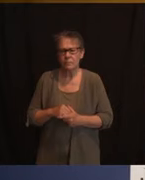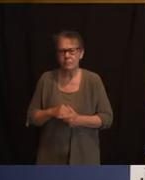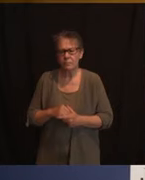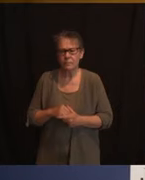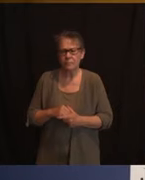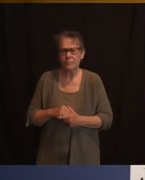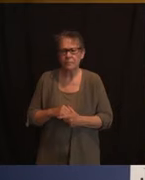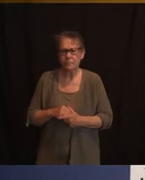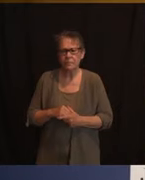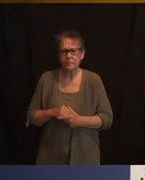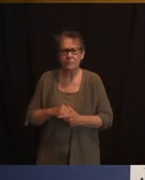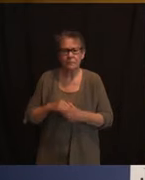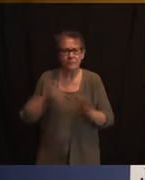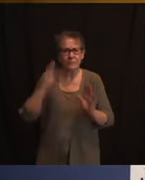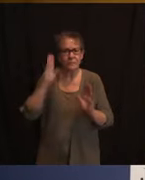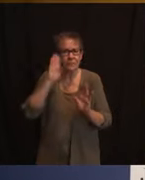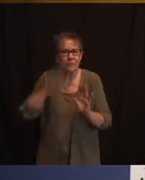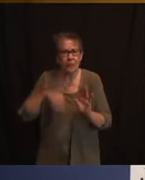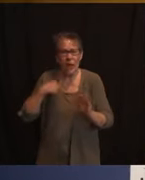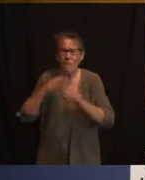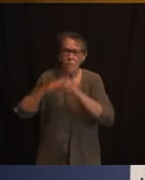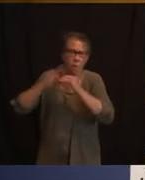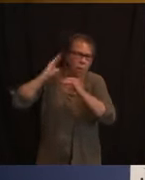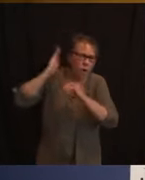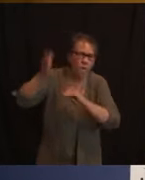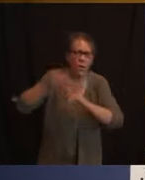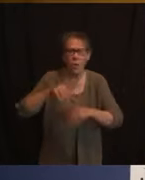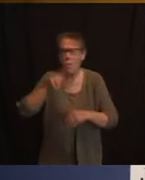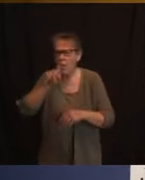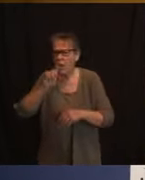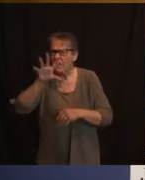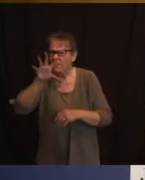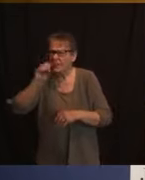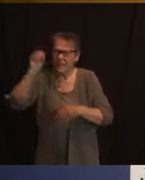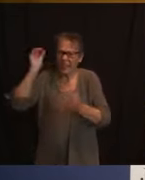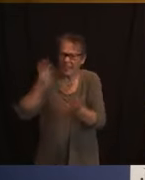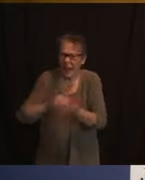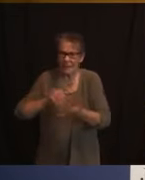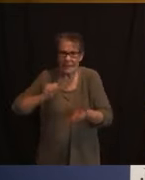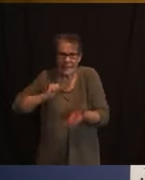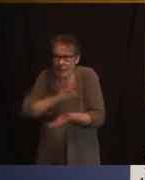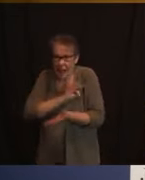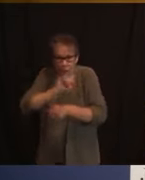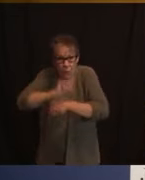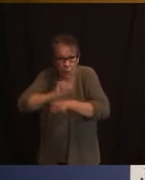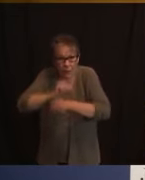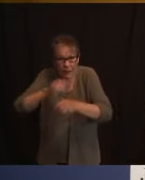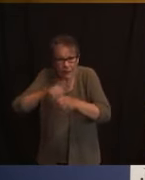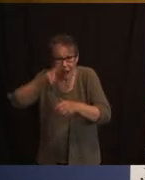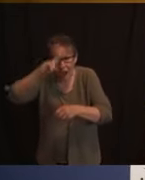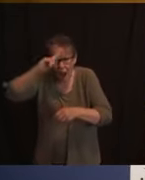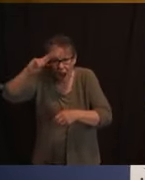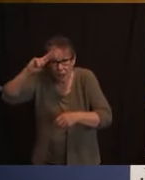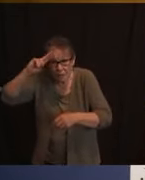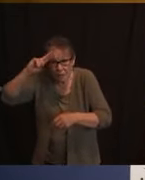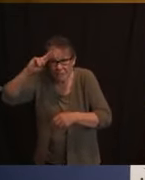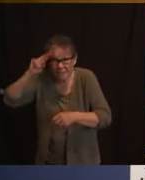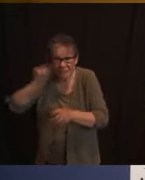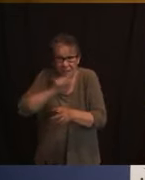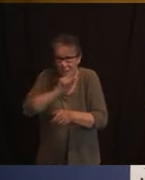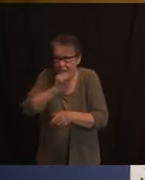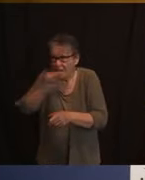meal service, security, housekeeping, and other services. They are our neighbors, our friends, and